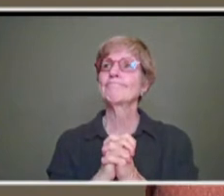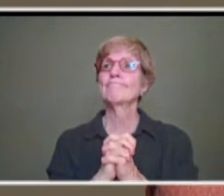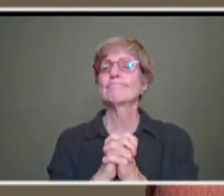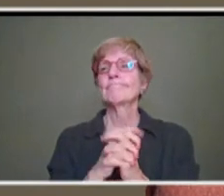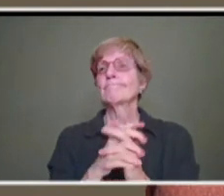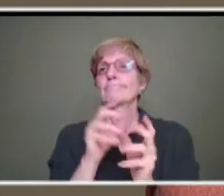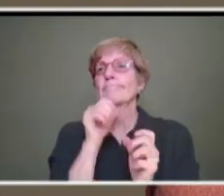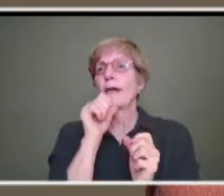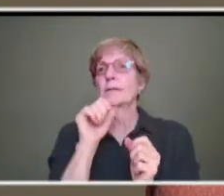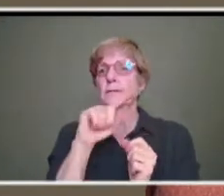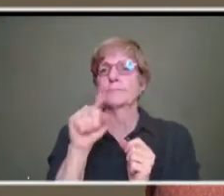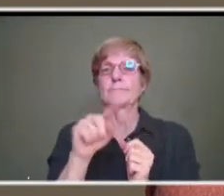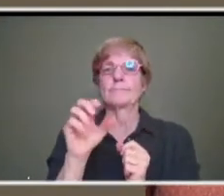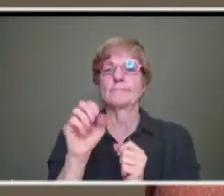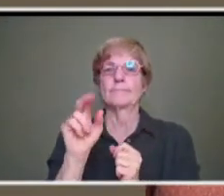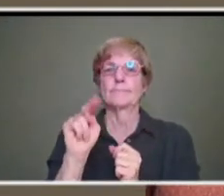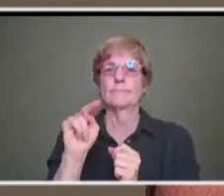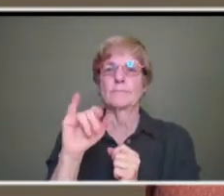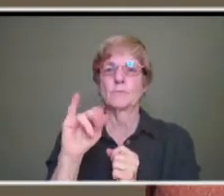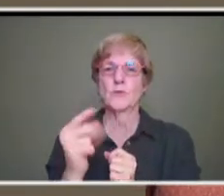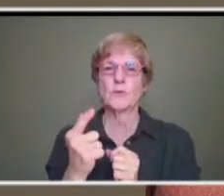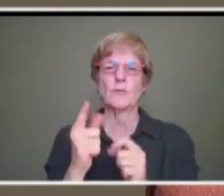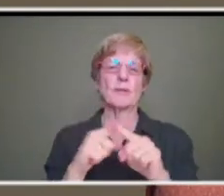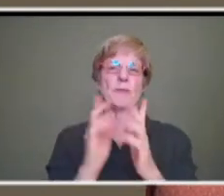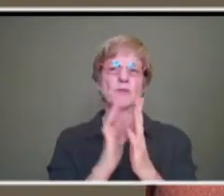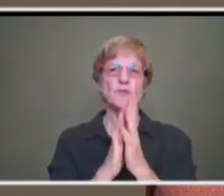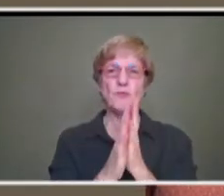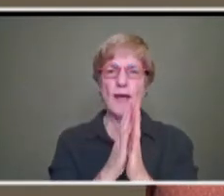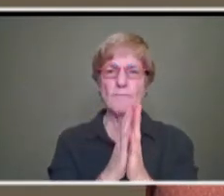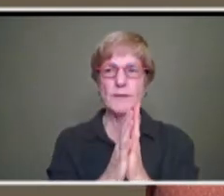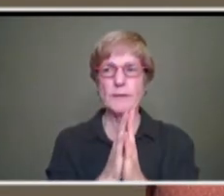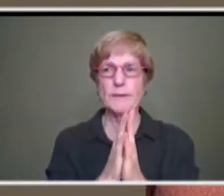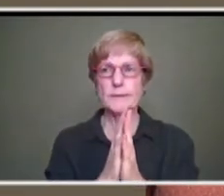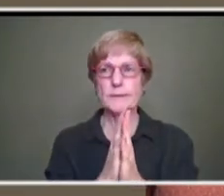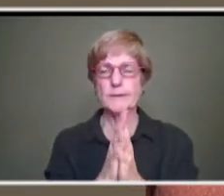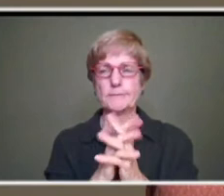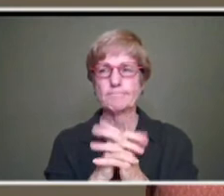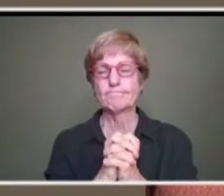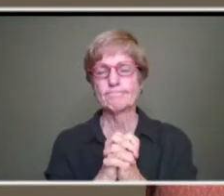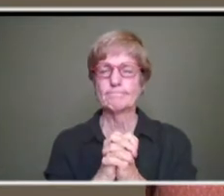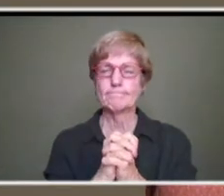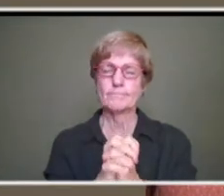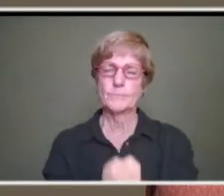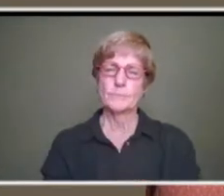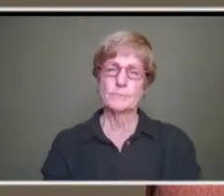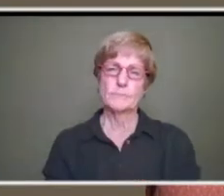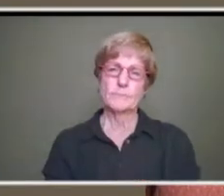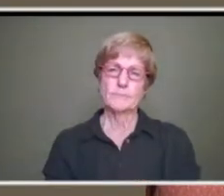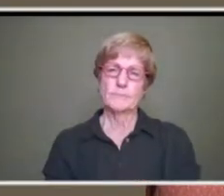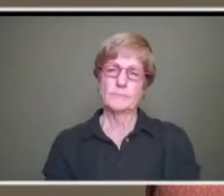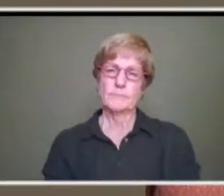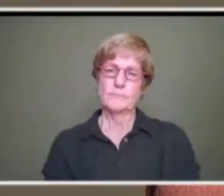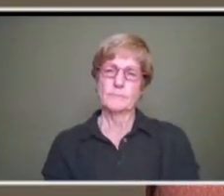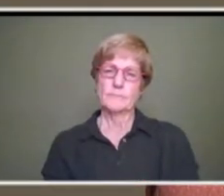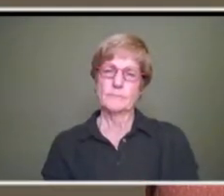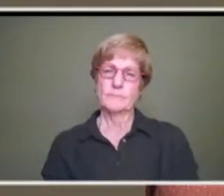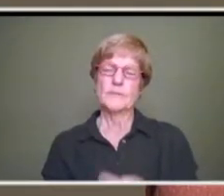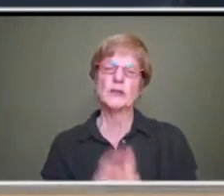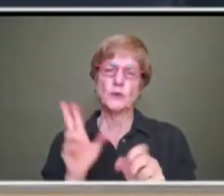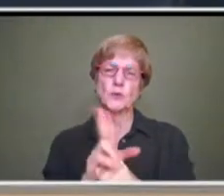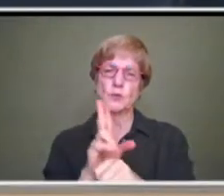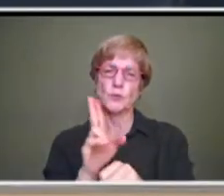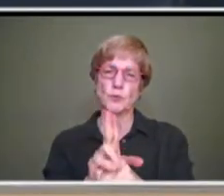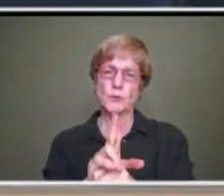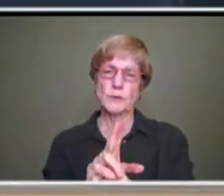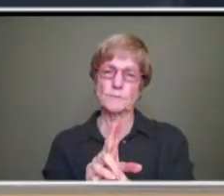traffic pattern and um they use and and this is actually